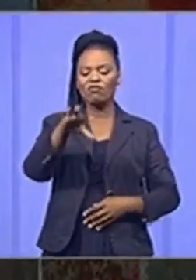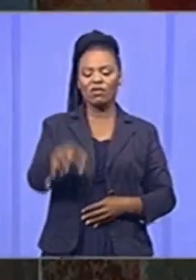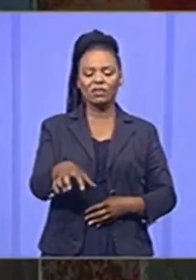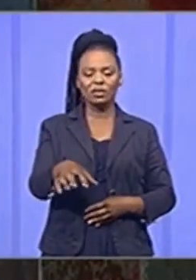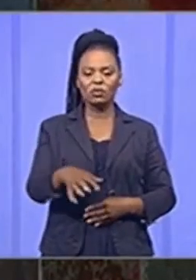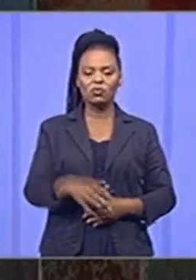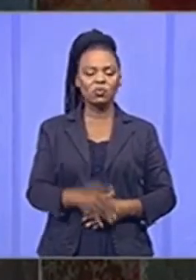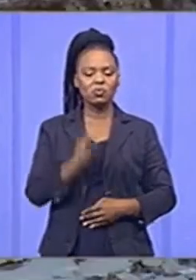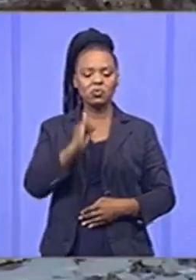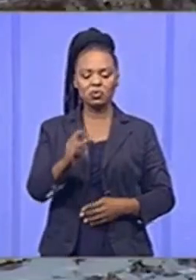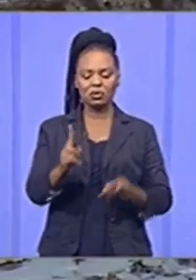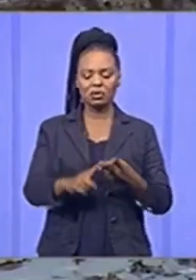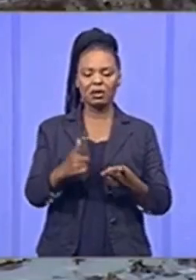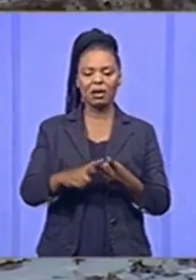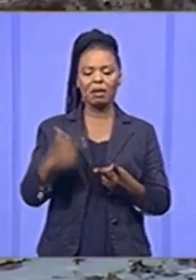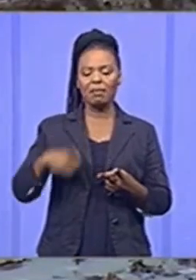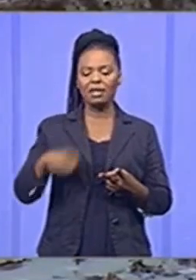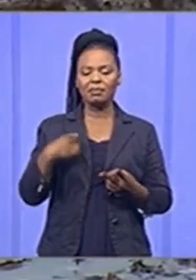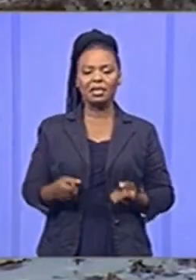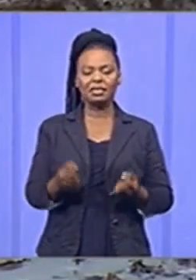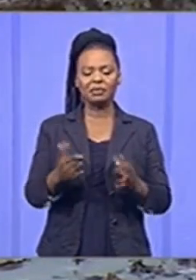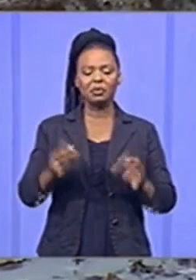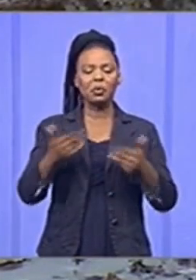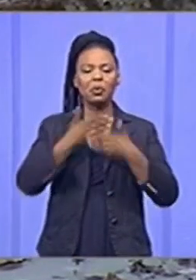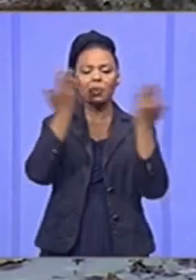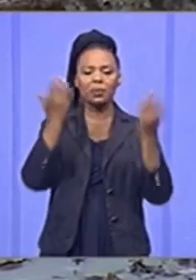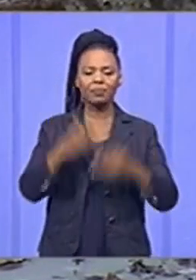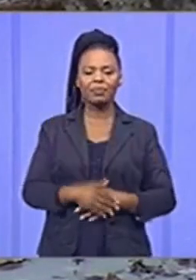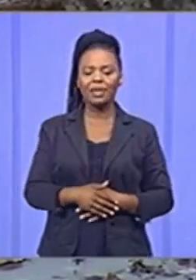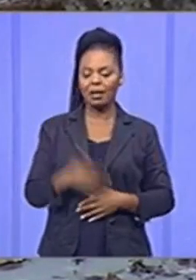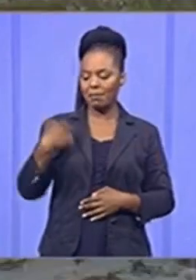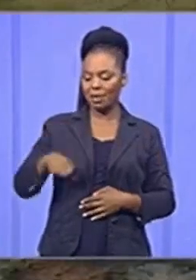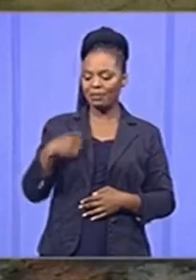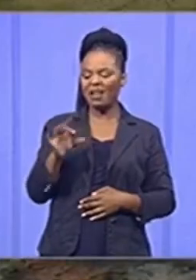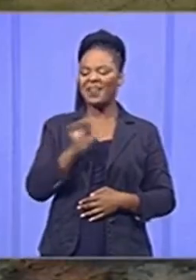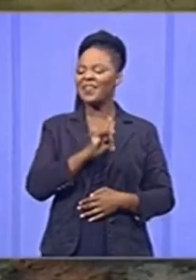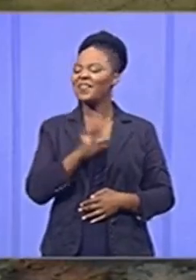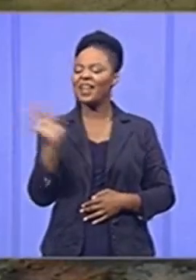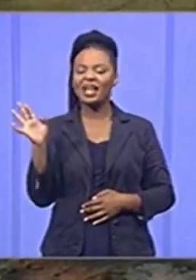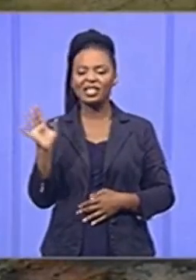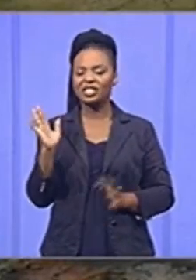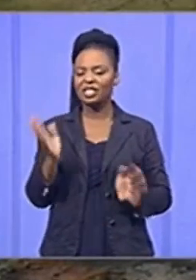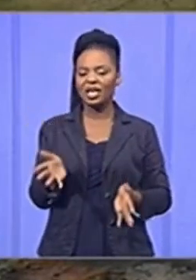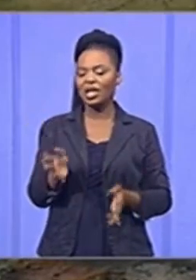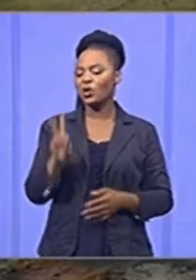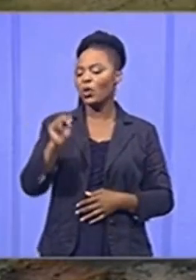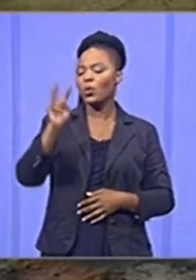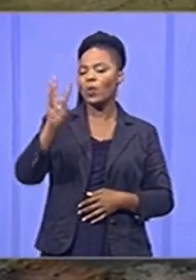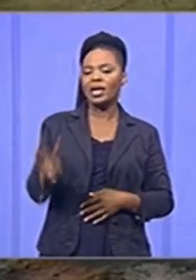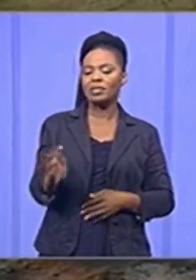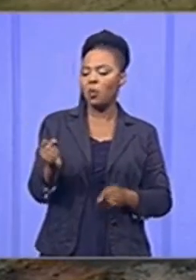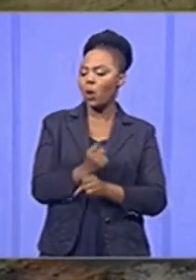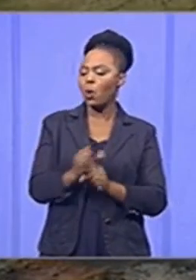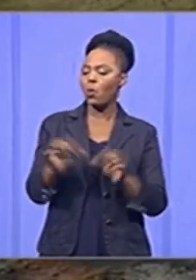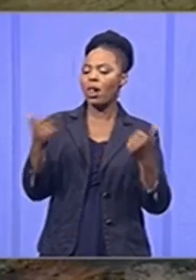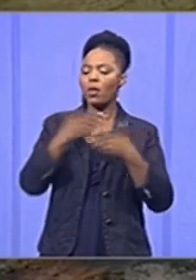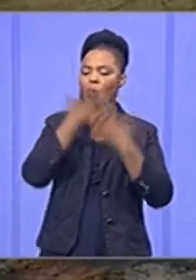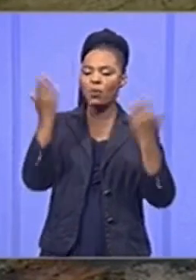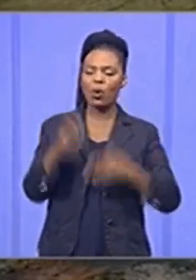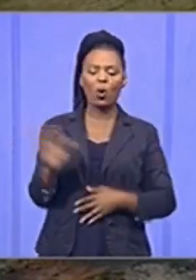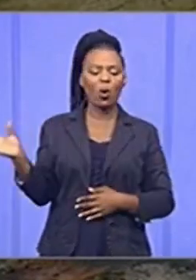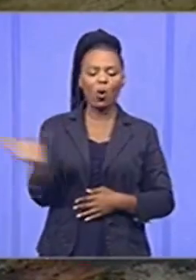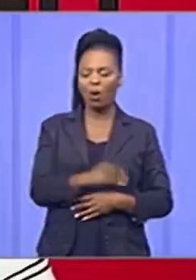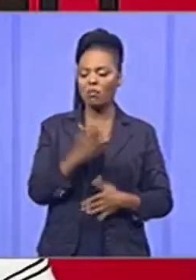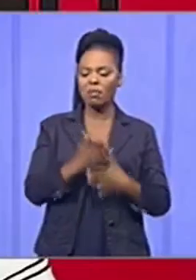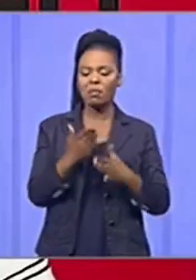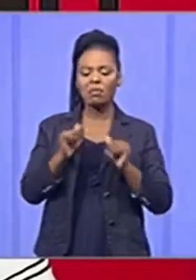sa dimasepala. There's no even a single municipality in Northwest which is functional. All of them are